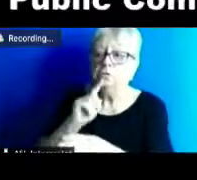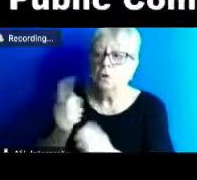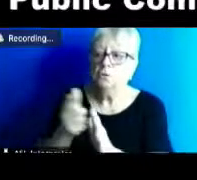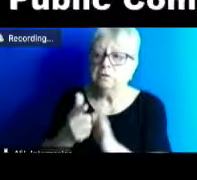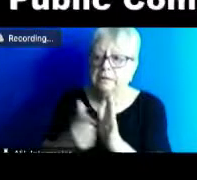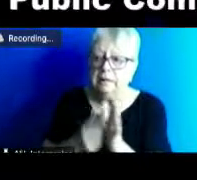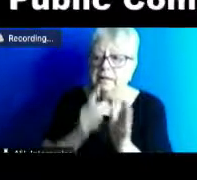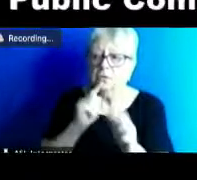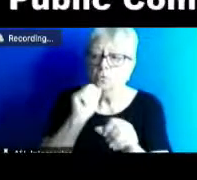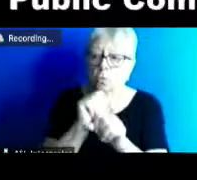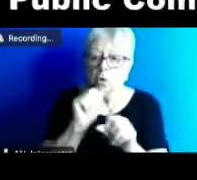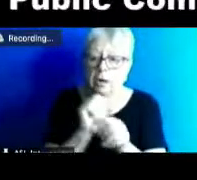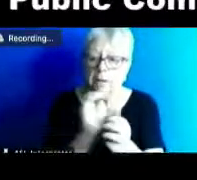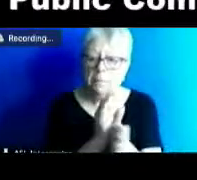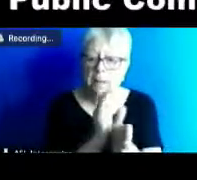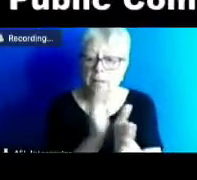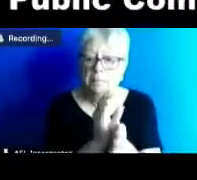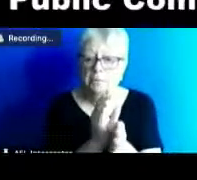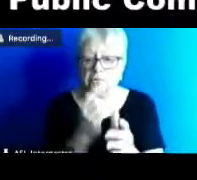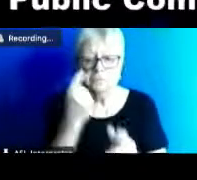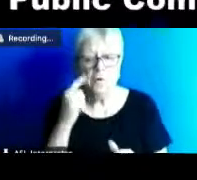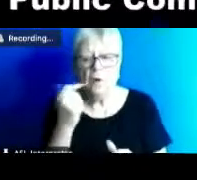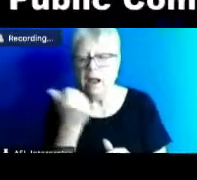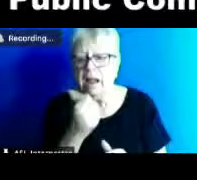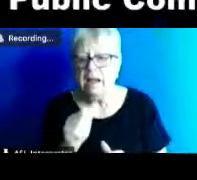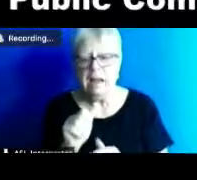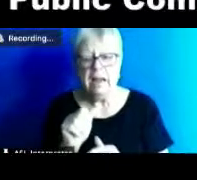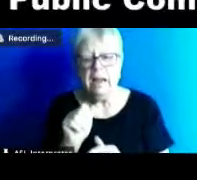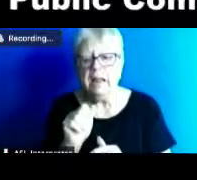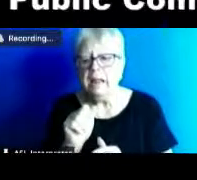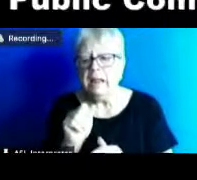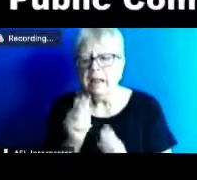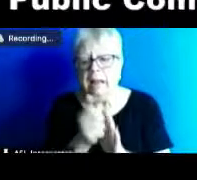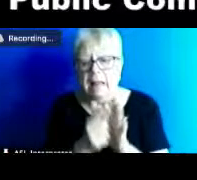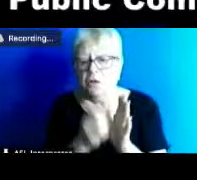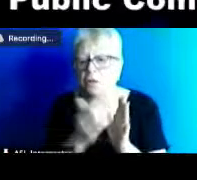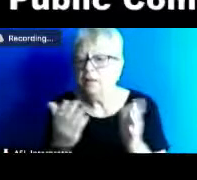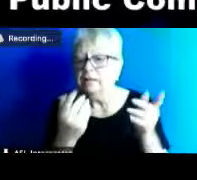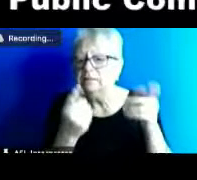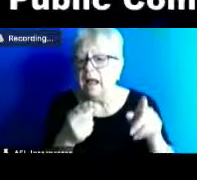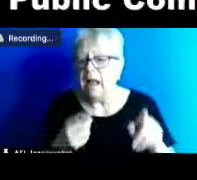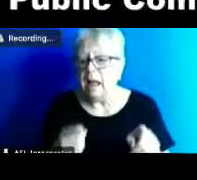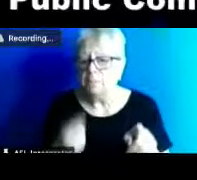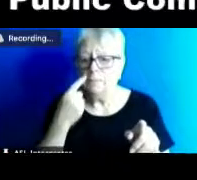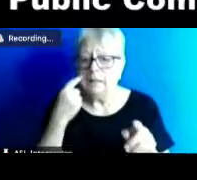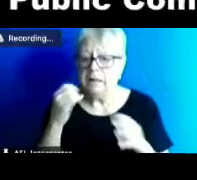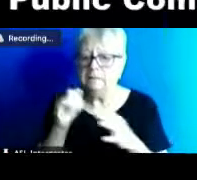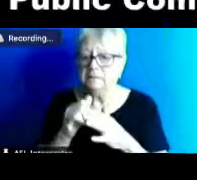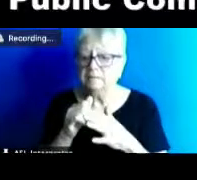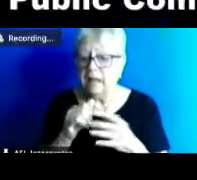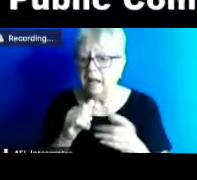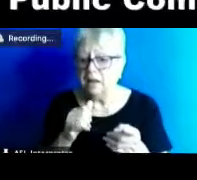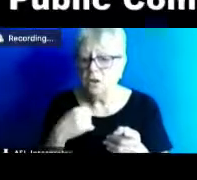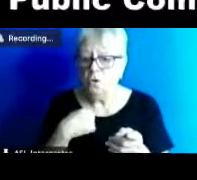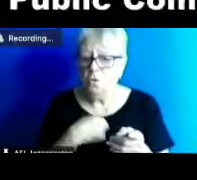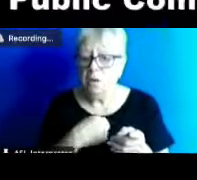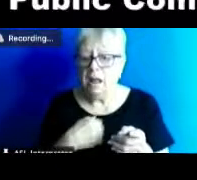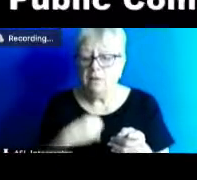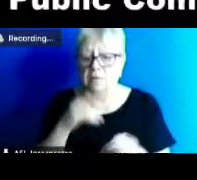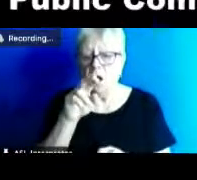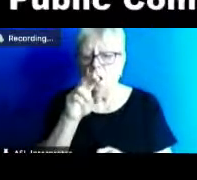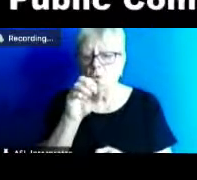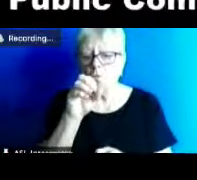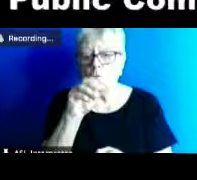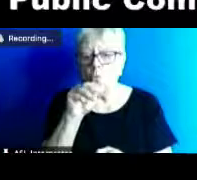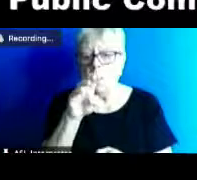that might occur. We clarified that the resumes and the